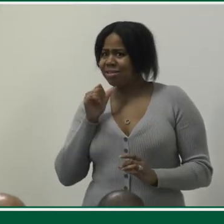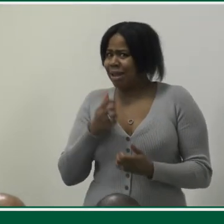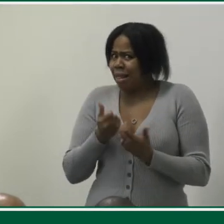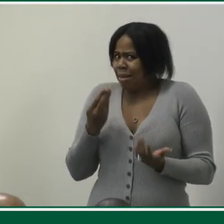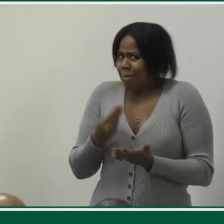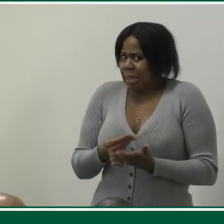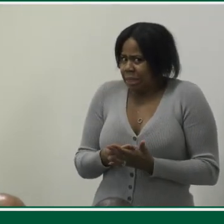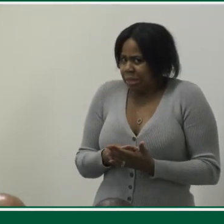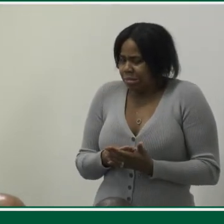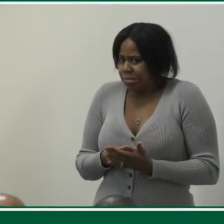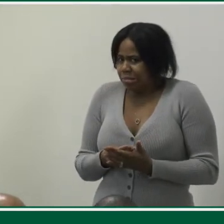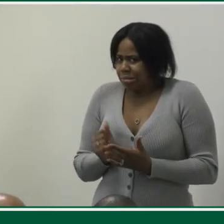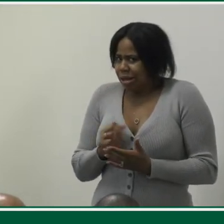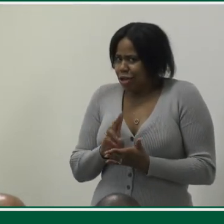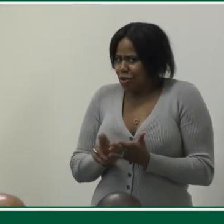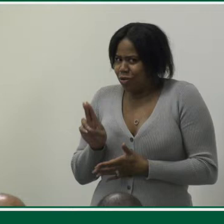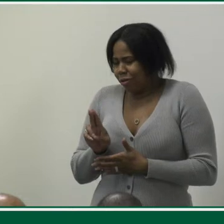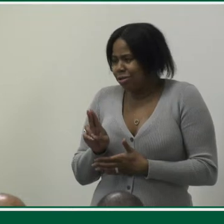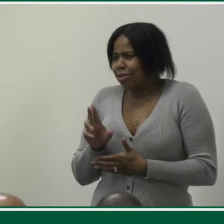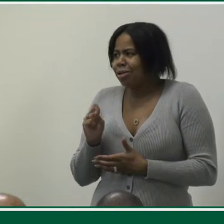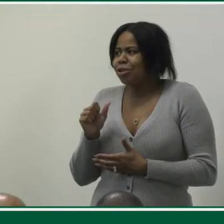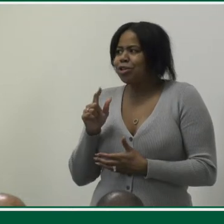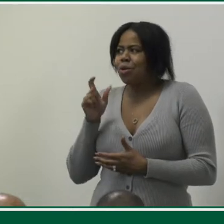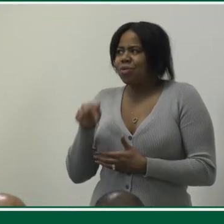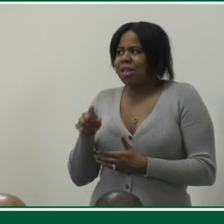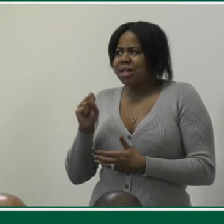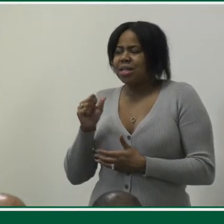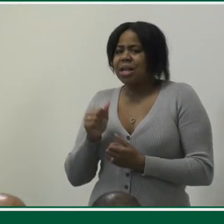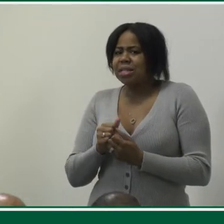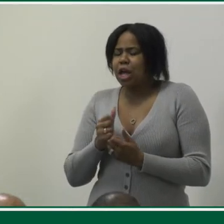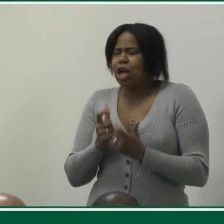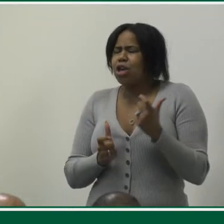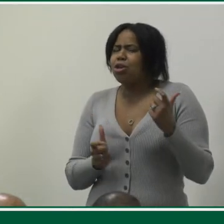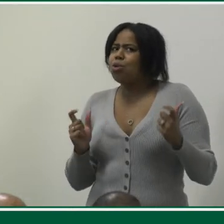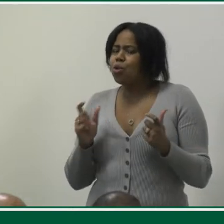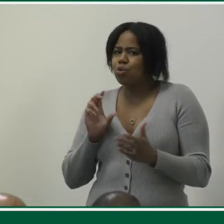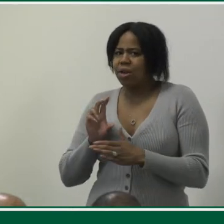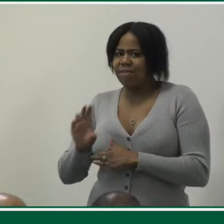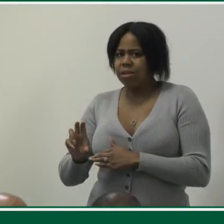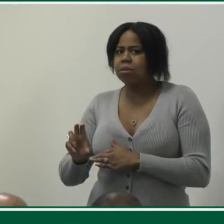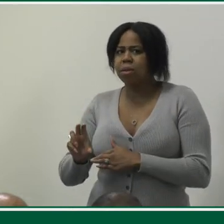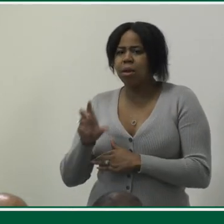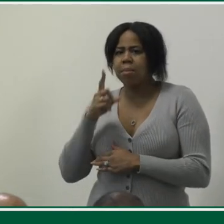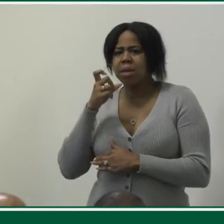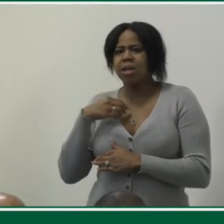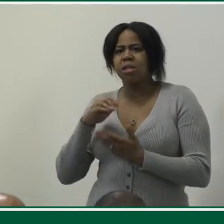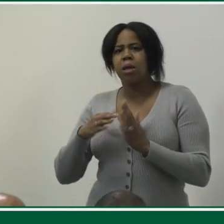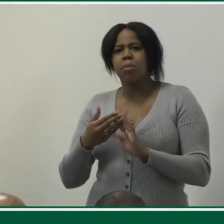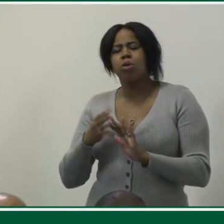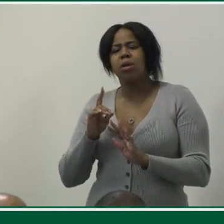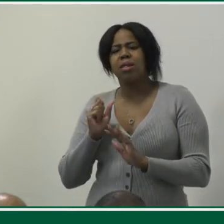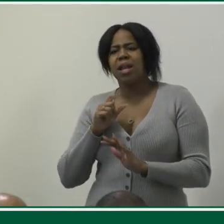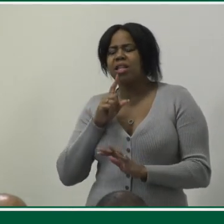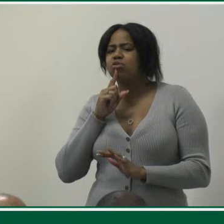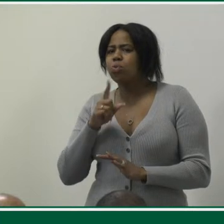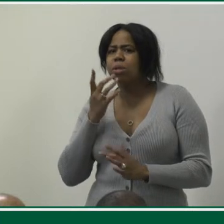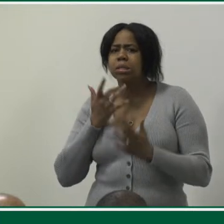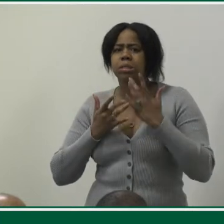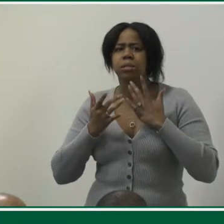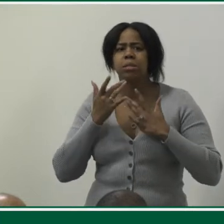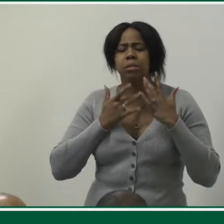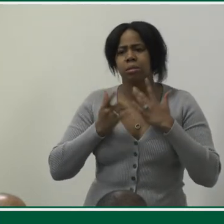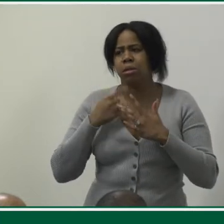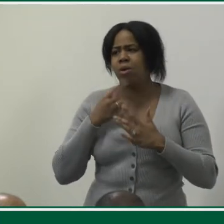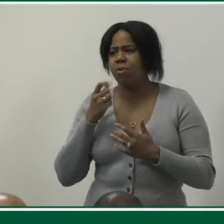money in a college or university. So this is a significant investment because it's a community that's in desperate need of something more than we've been giving